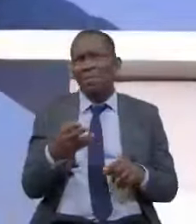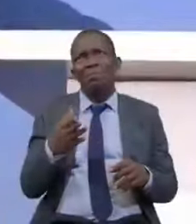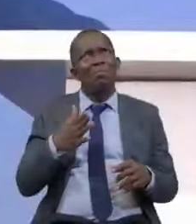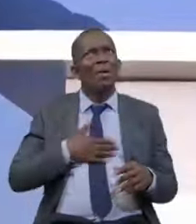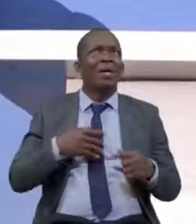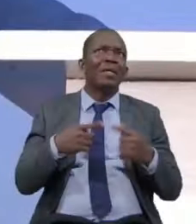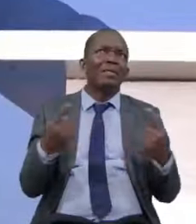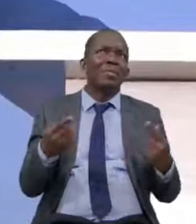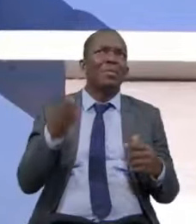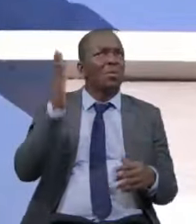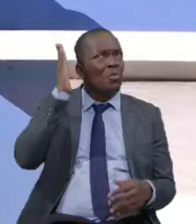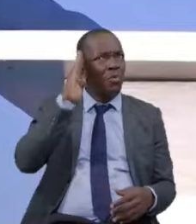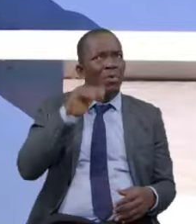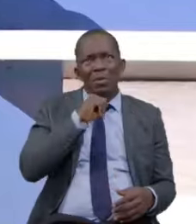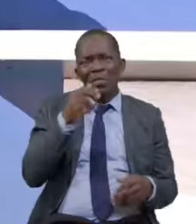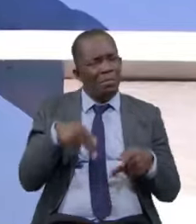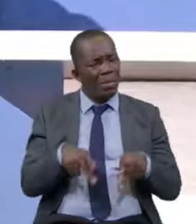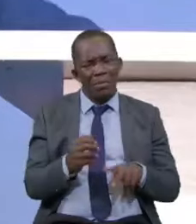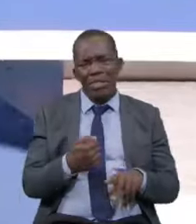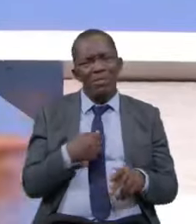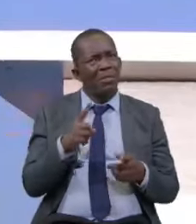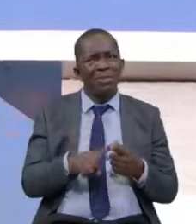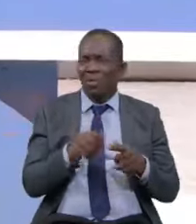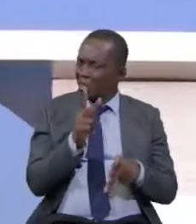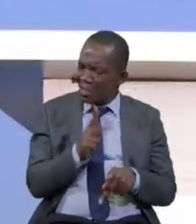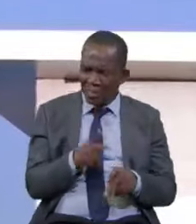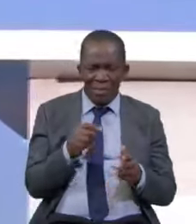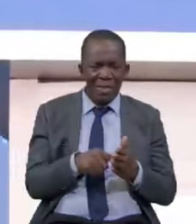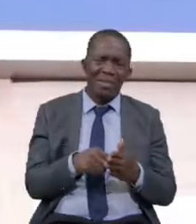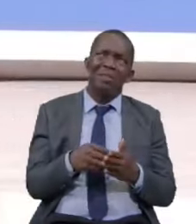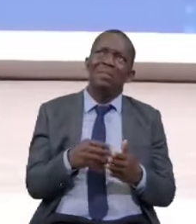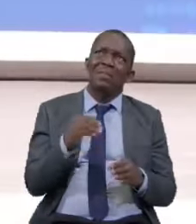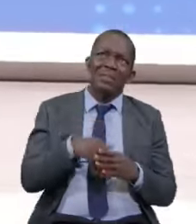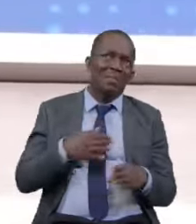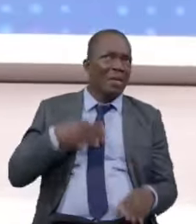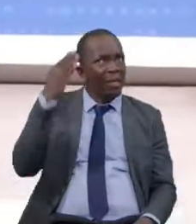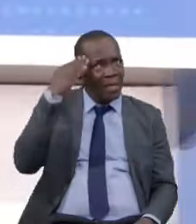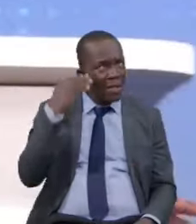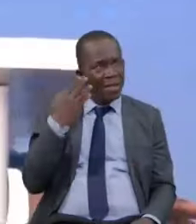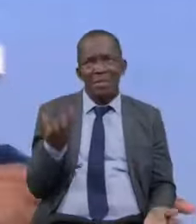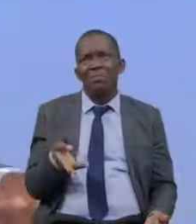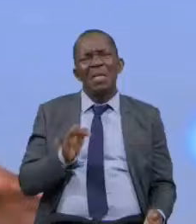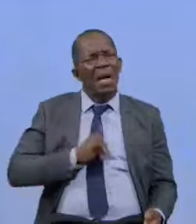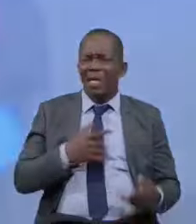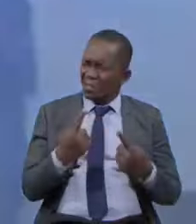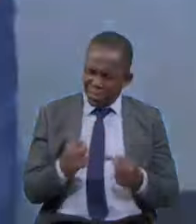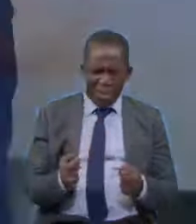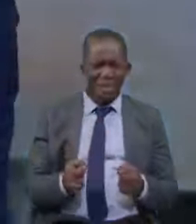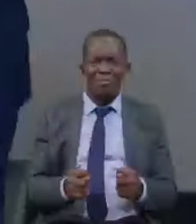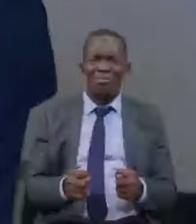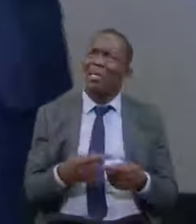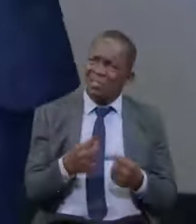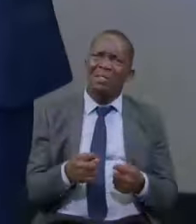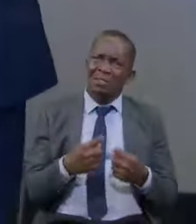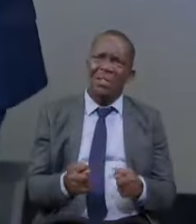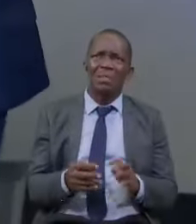didn't read this one. Pastor, I make effort. I try, but I come back